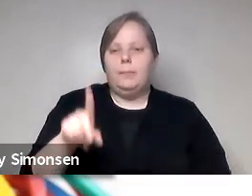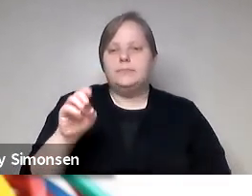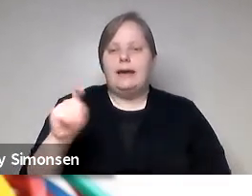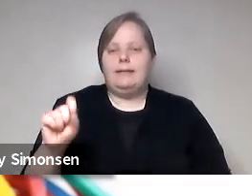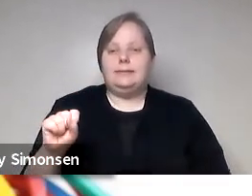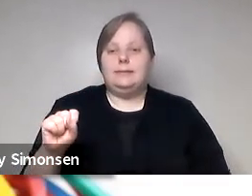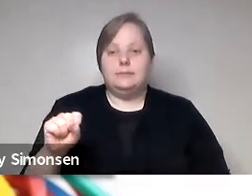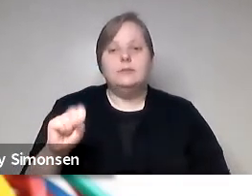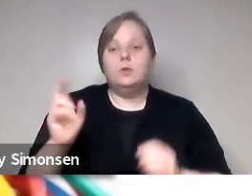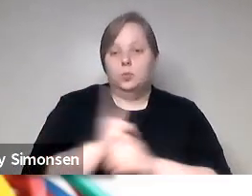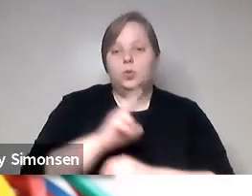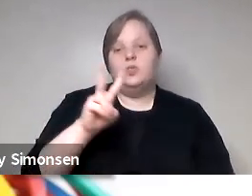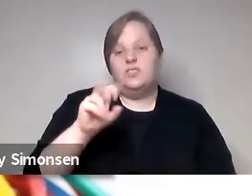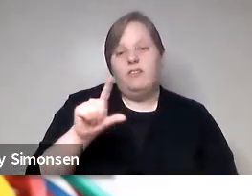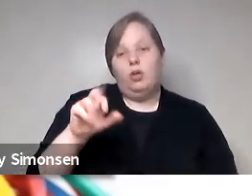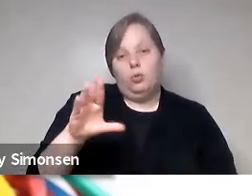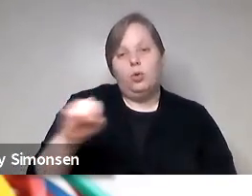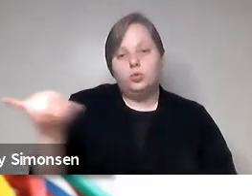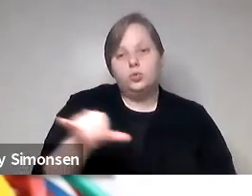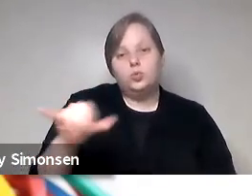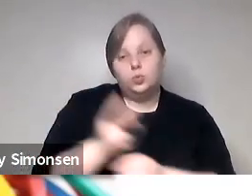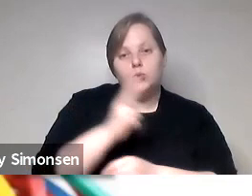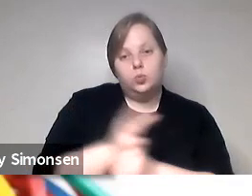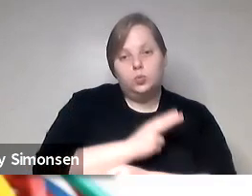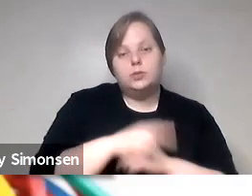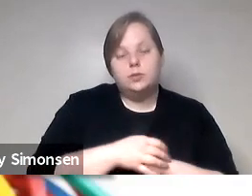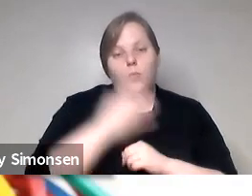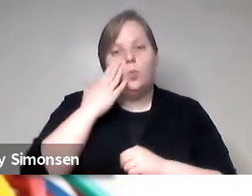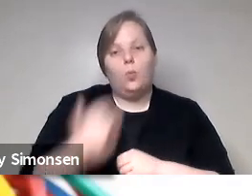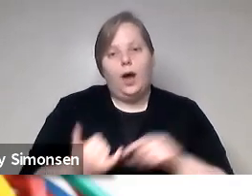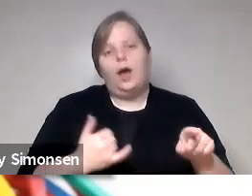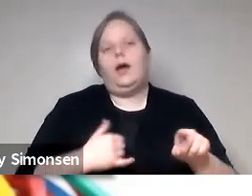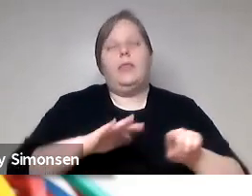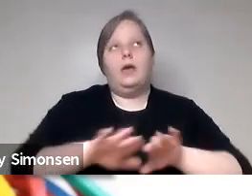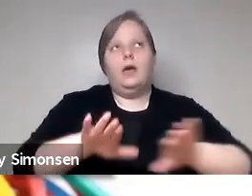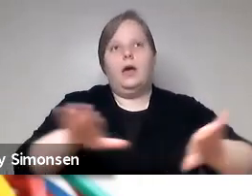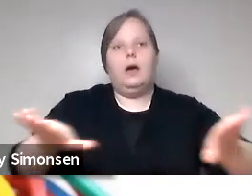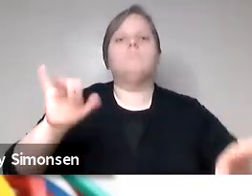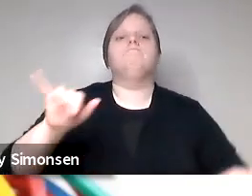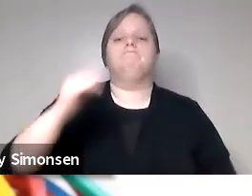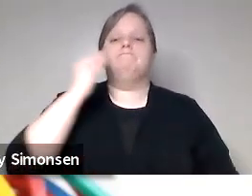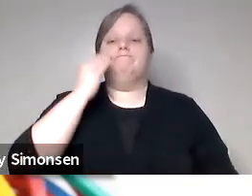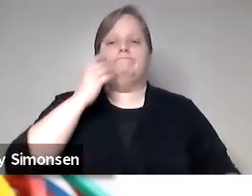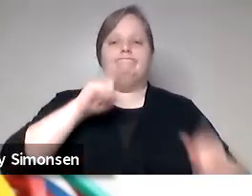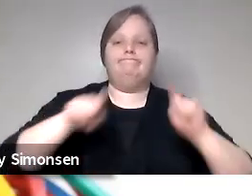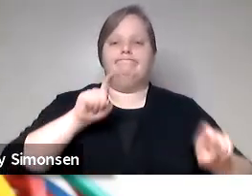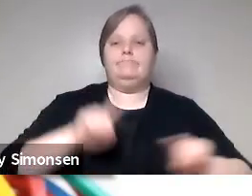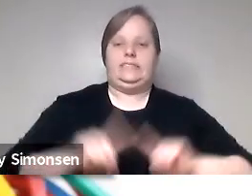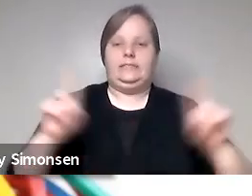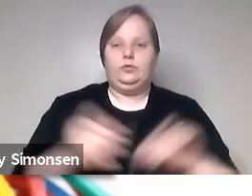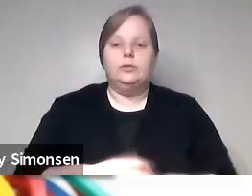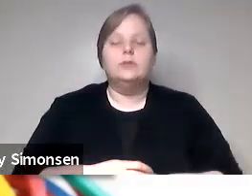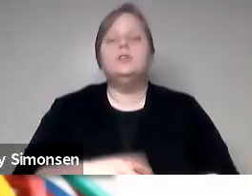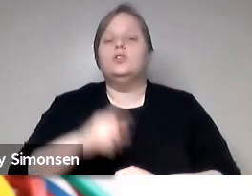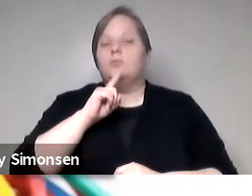Including Velcro. We use the Velcro as bump dots too, because they do come in round discs. So those are all the